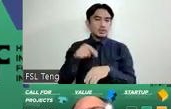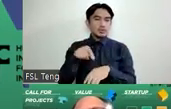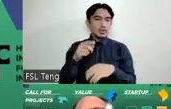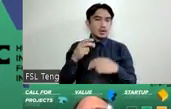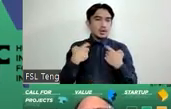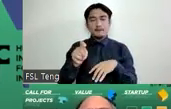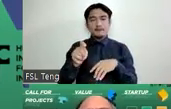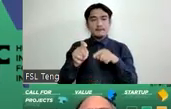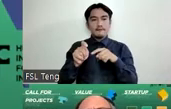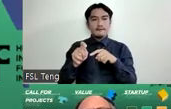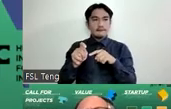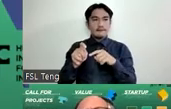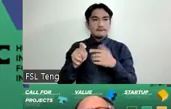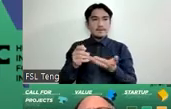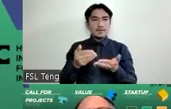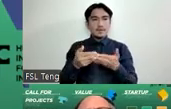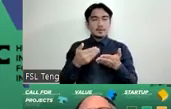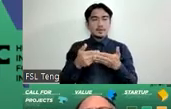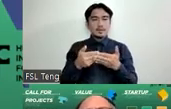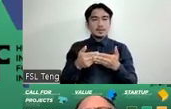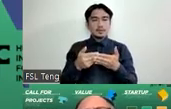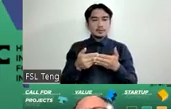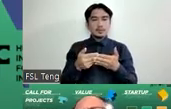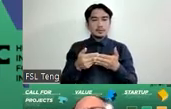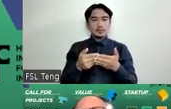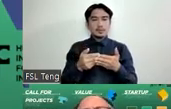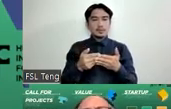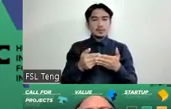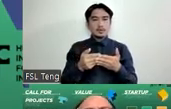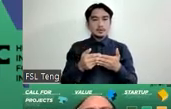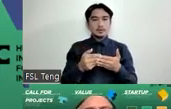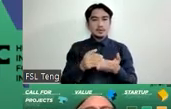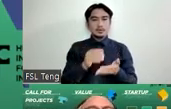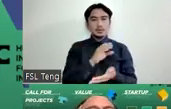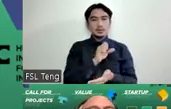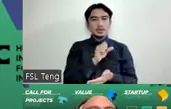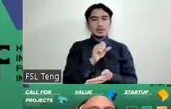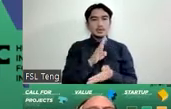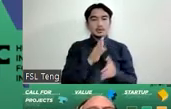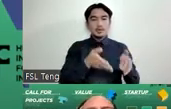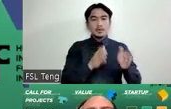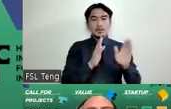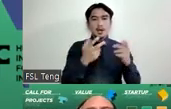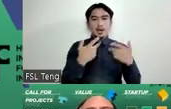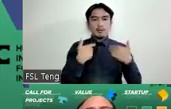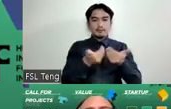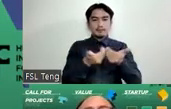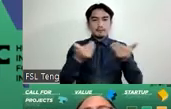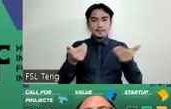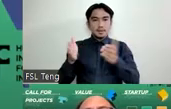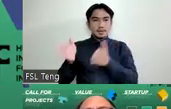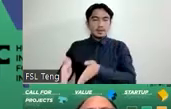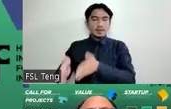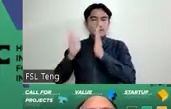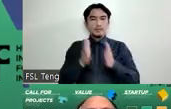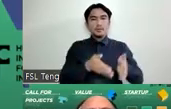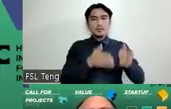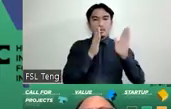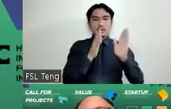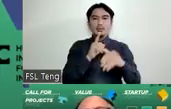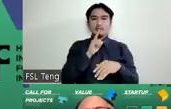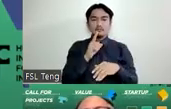around the area in Taft near the De La Salle Benilde campus, there is a separate building which is very good looking.